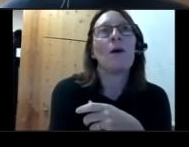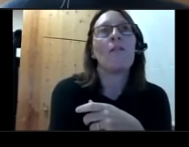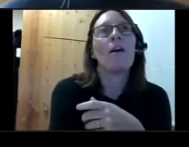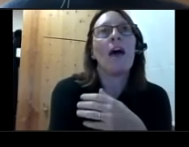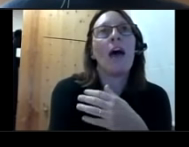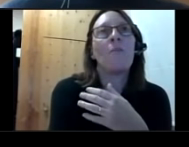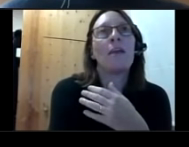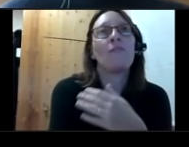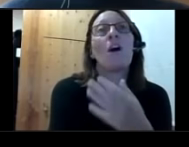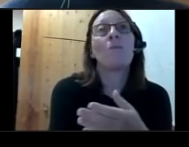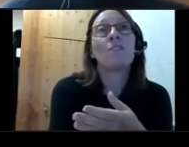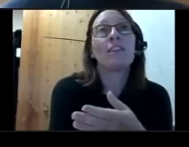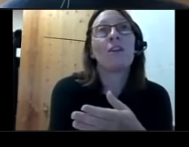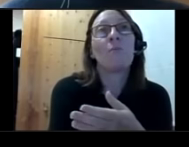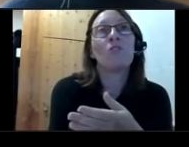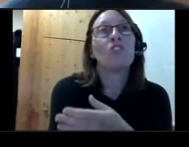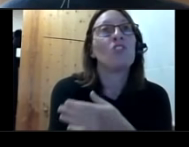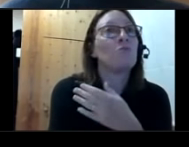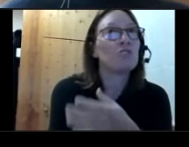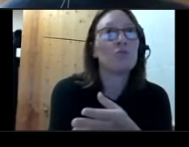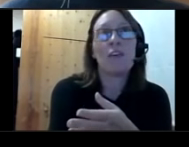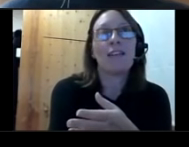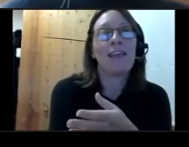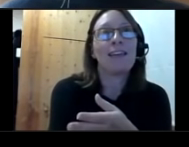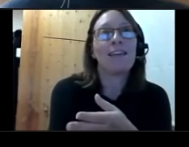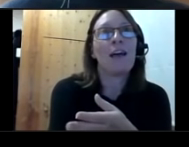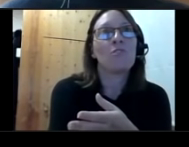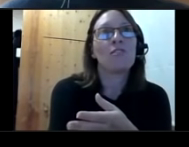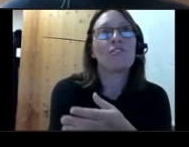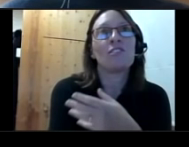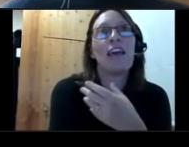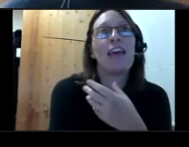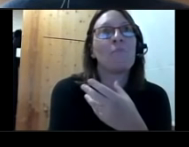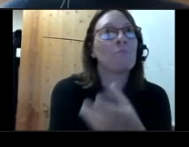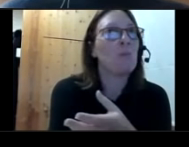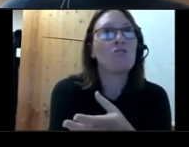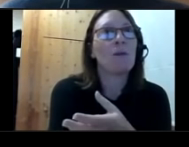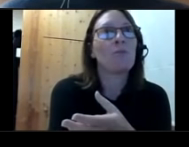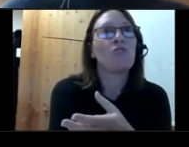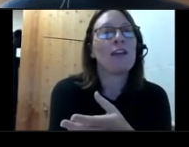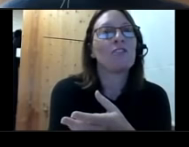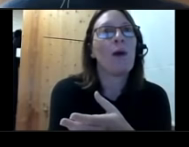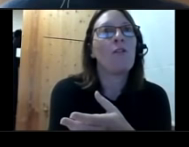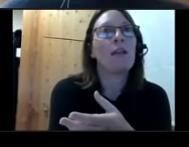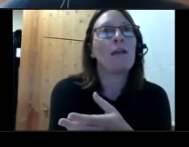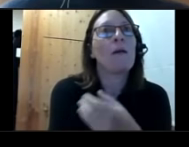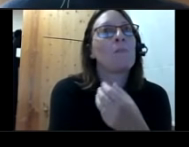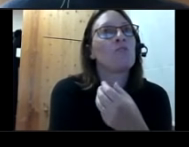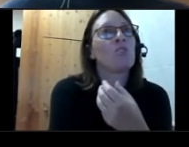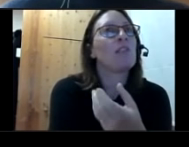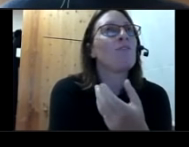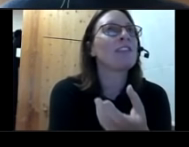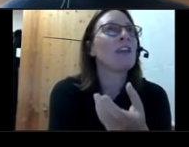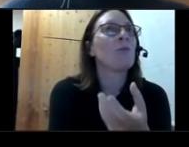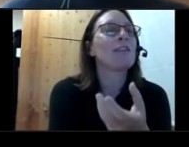as well. If you are putting video up on YouTube, the tools are there to edit the captions, as you say, to make sure people are trained and aware on it. But if